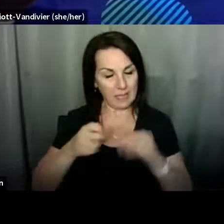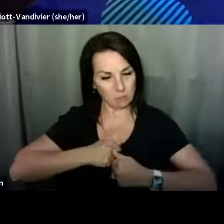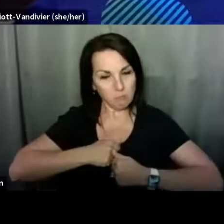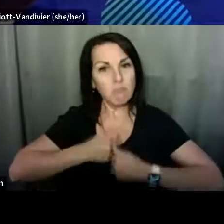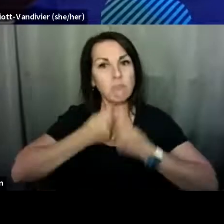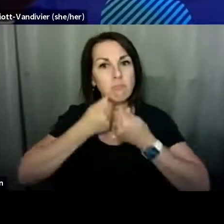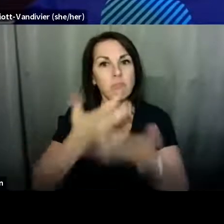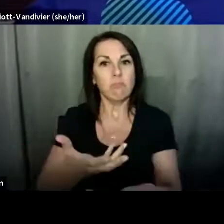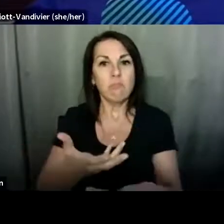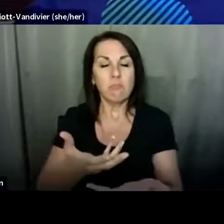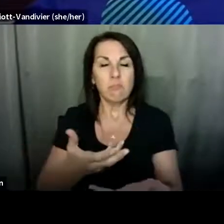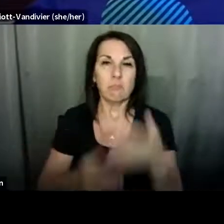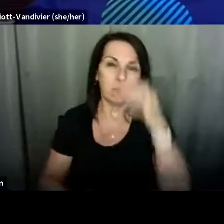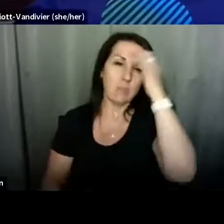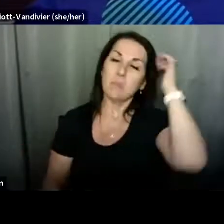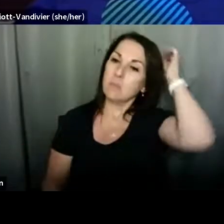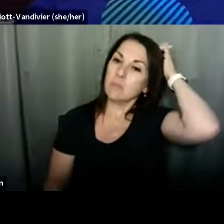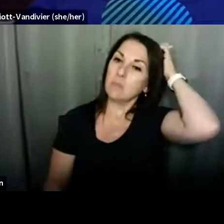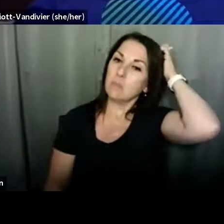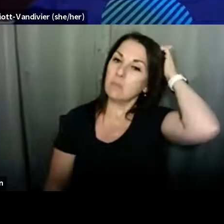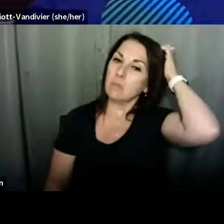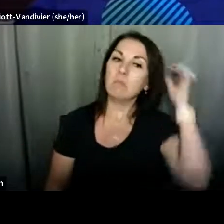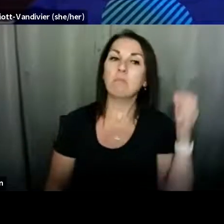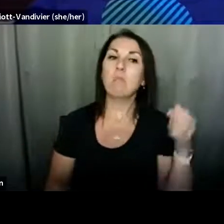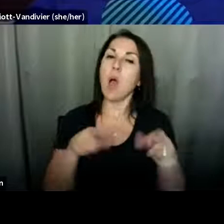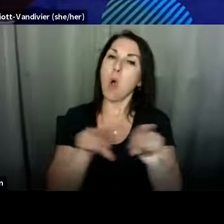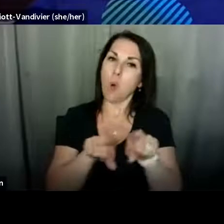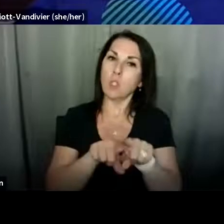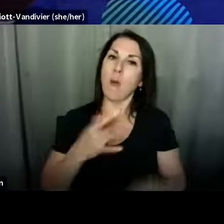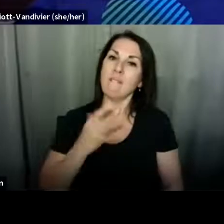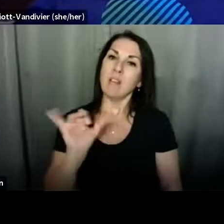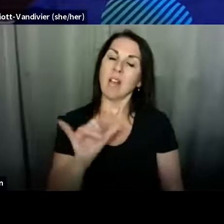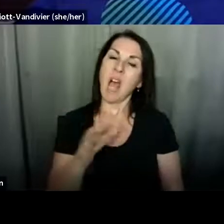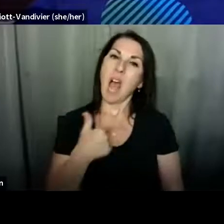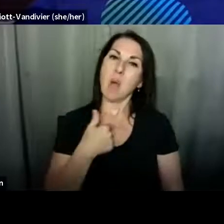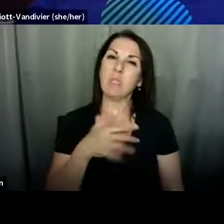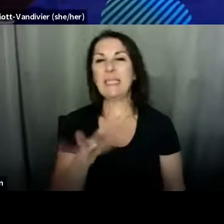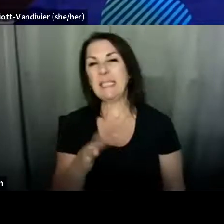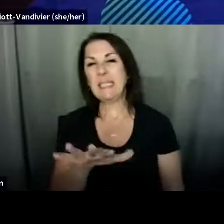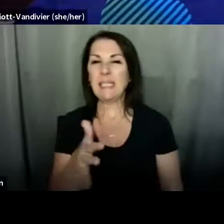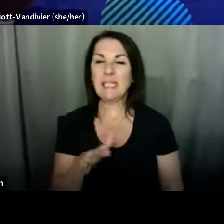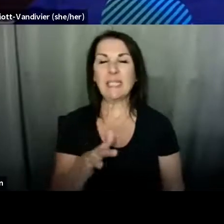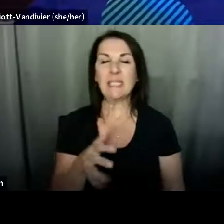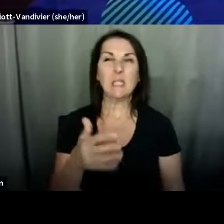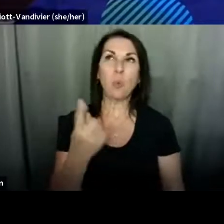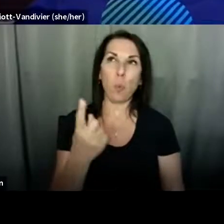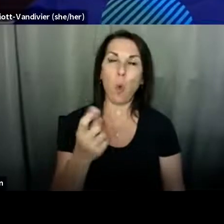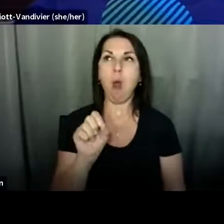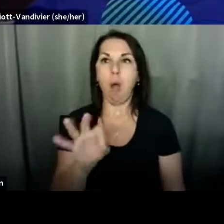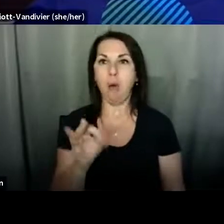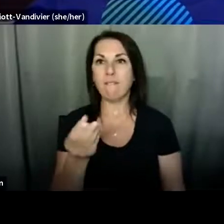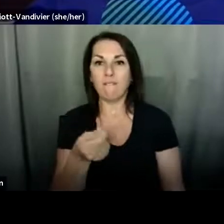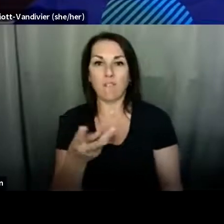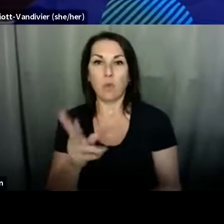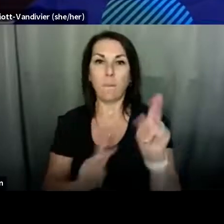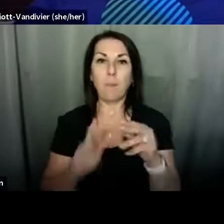And not only that, but I feel like I was kind of like one of the few people